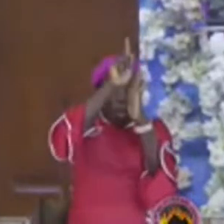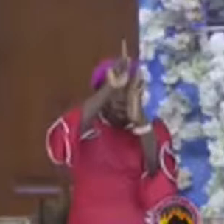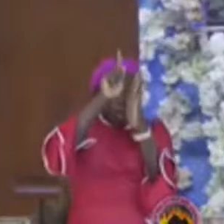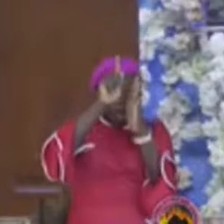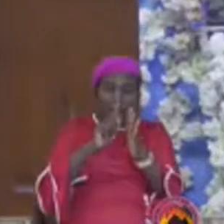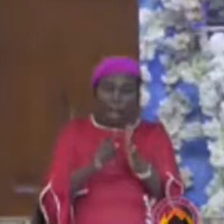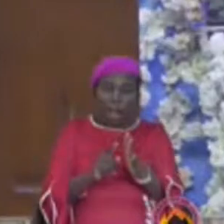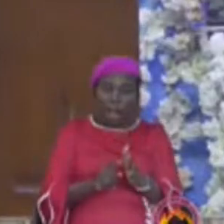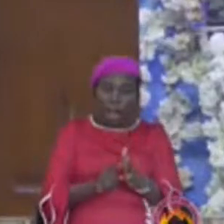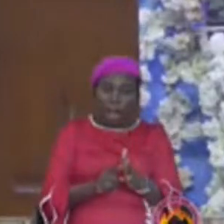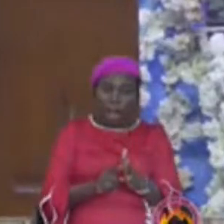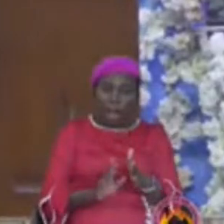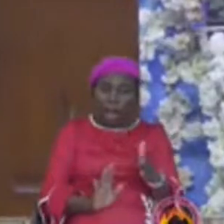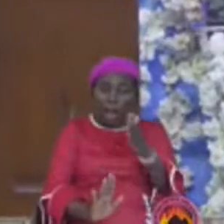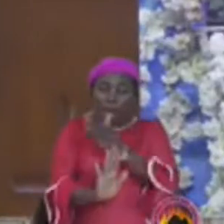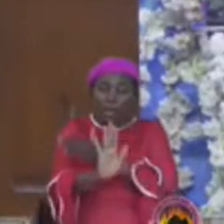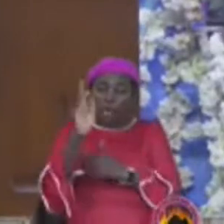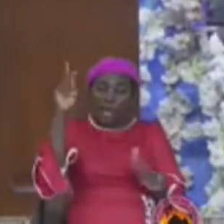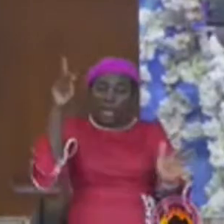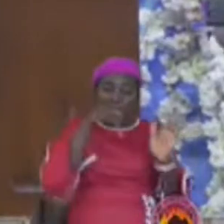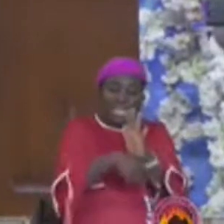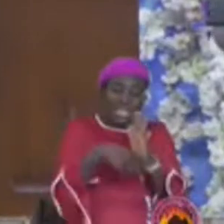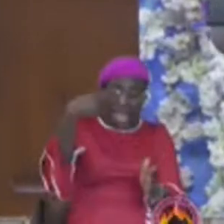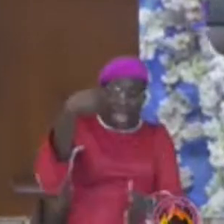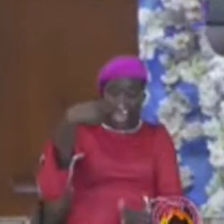Goliath. God killed a man.